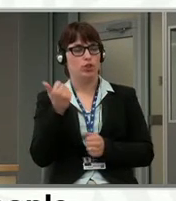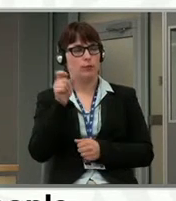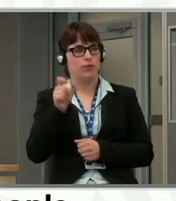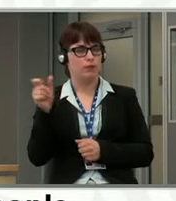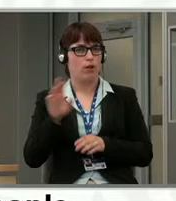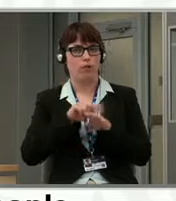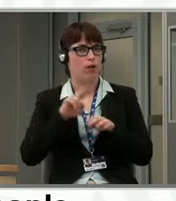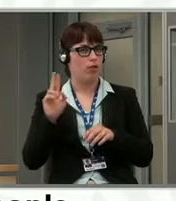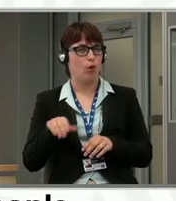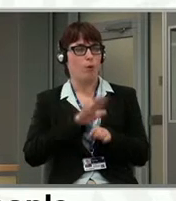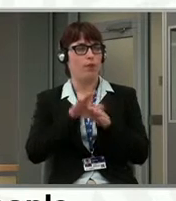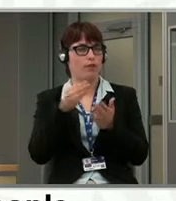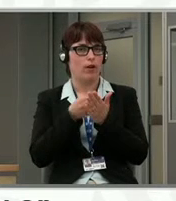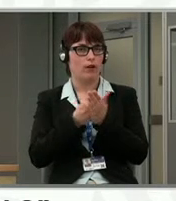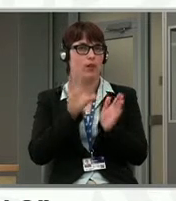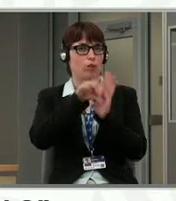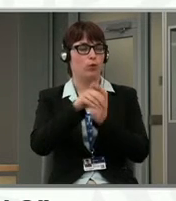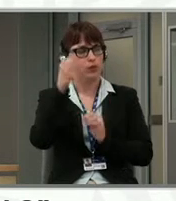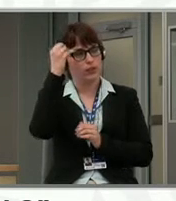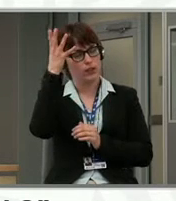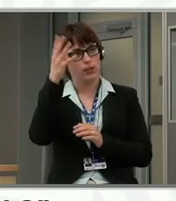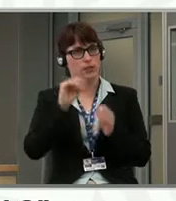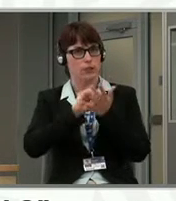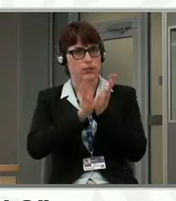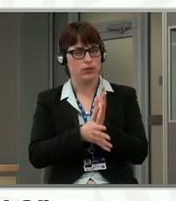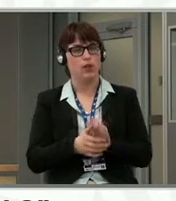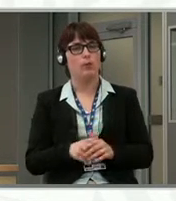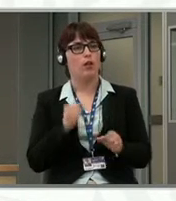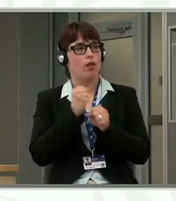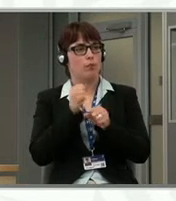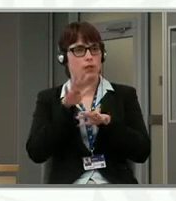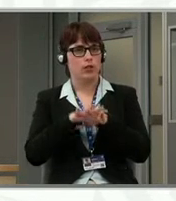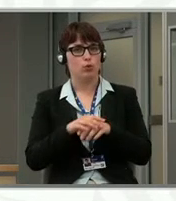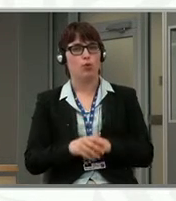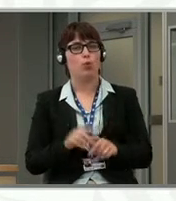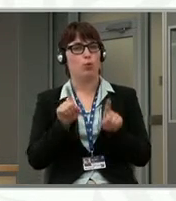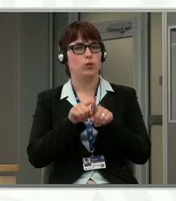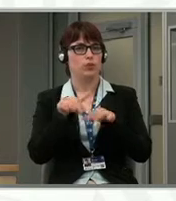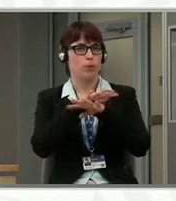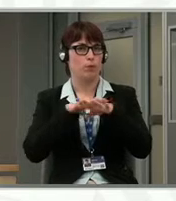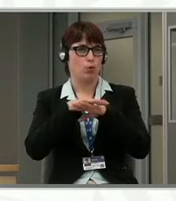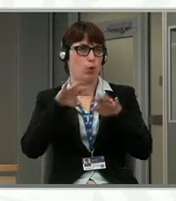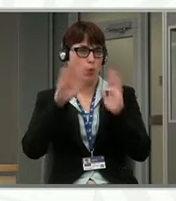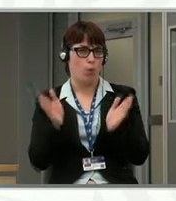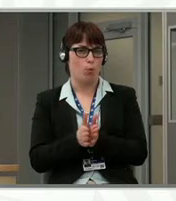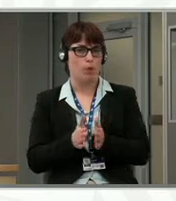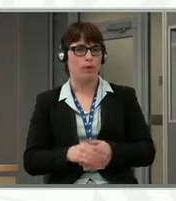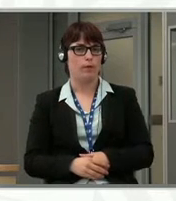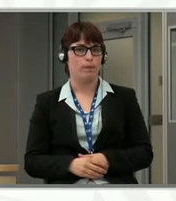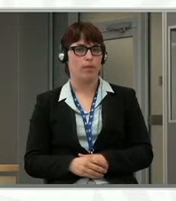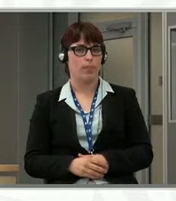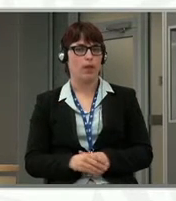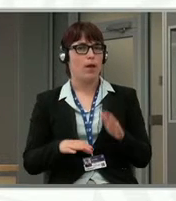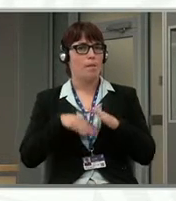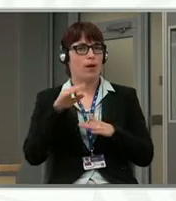disabilities or other types of disabilities. Quite often these disabilities prevent them from becoming active members of the